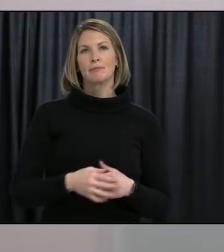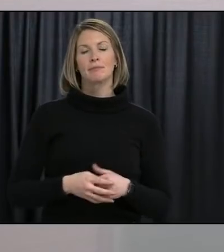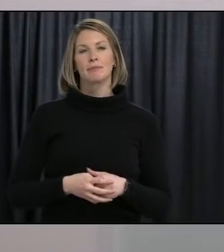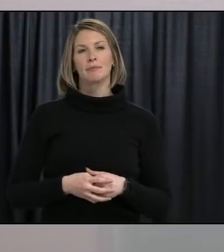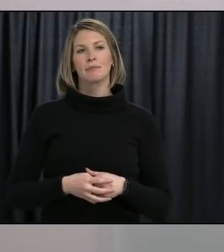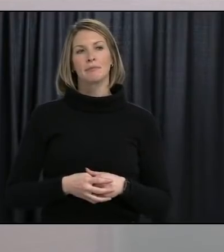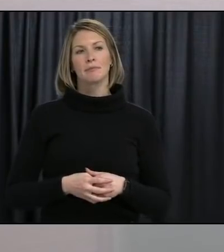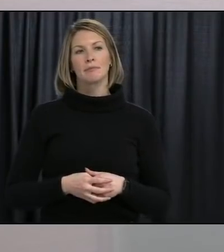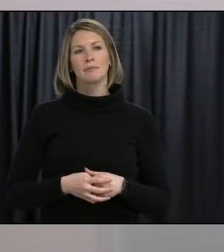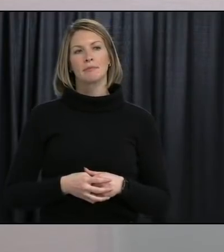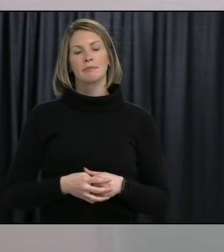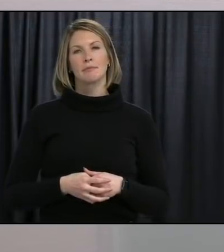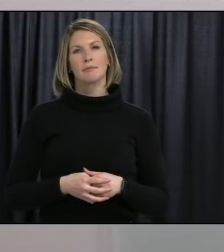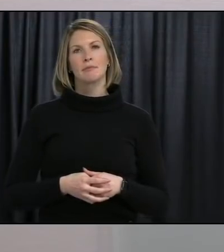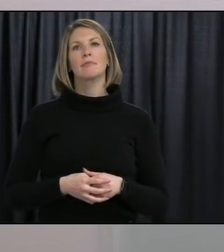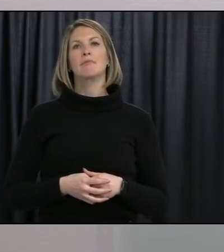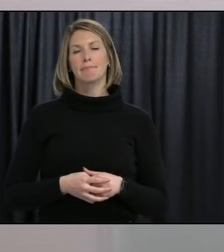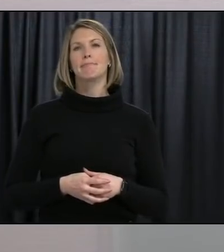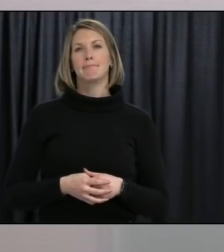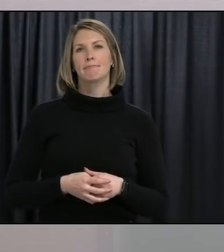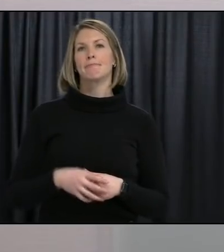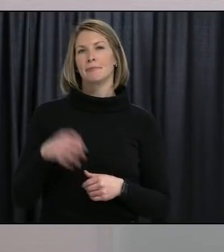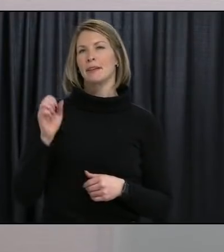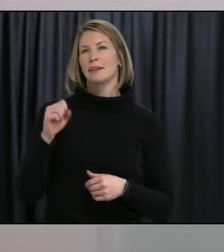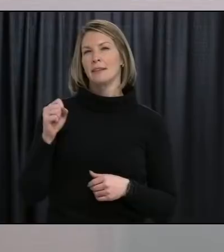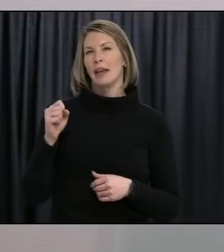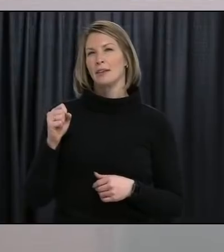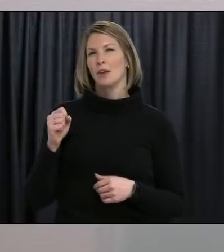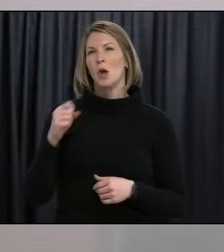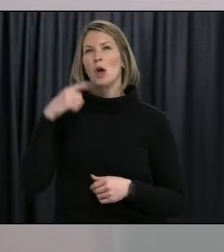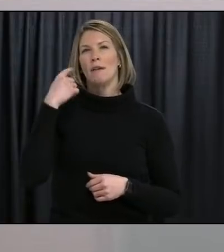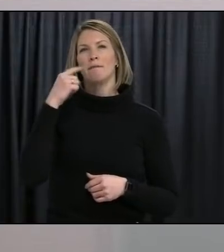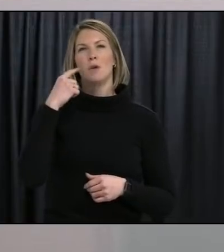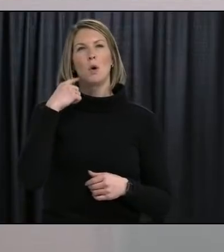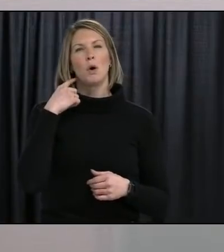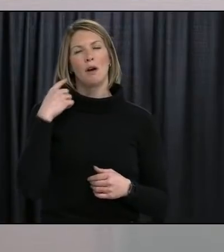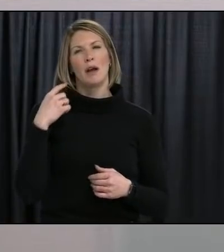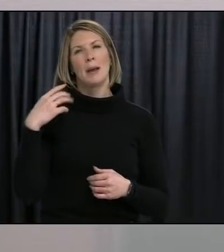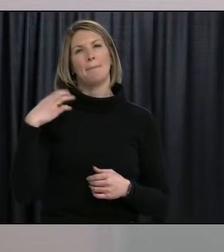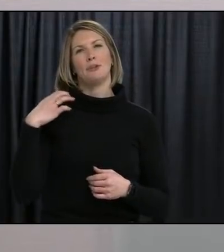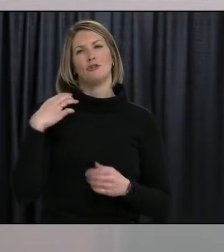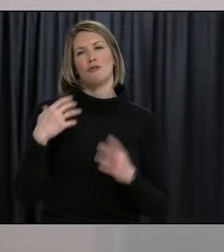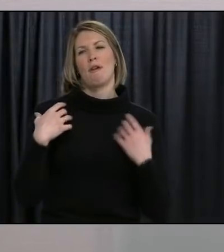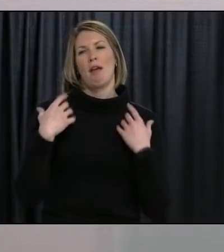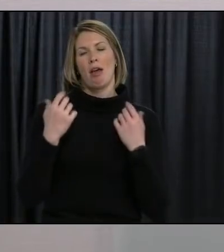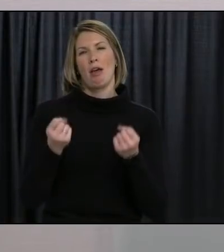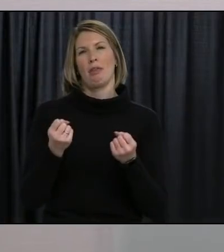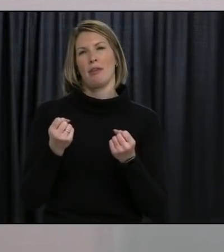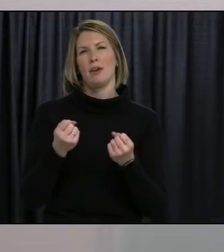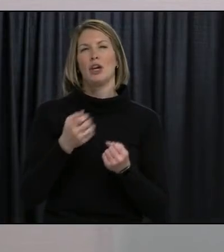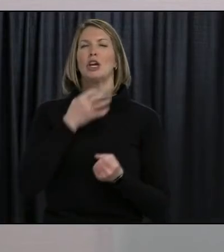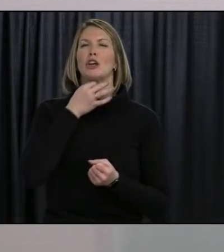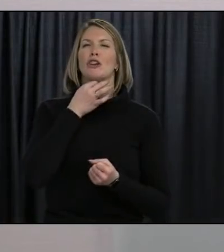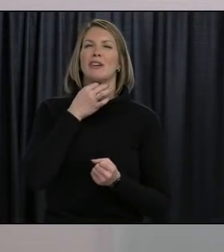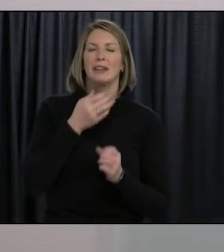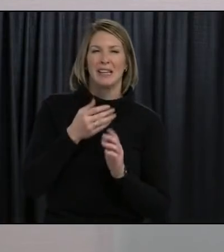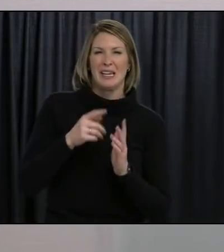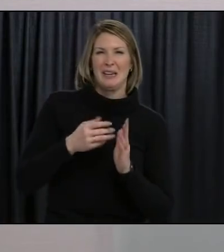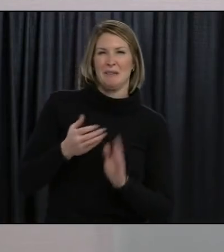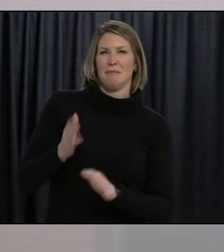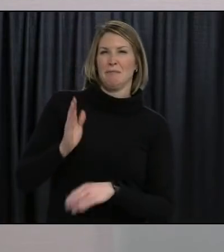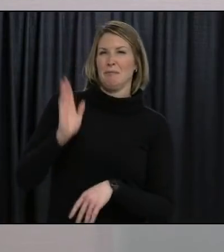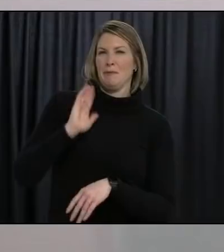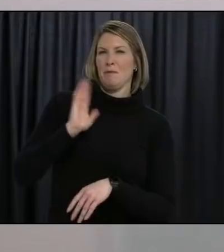question? I do. This one is for the Health Minister. I just want to pick up on something you said in your preamble there, that we may be dealing